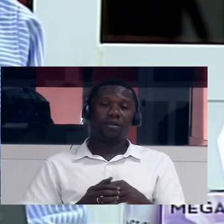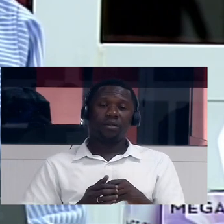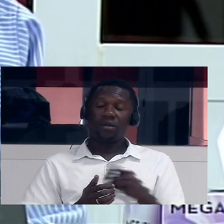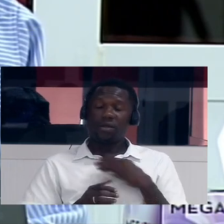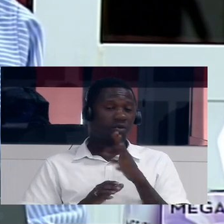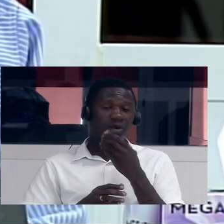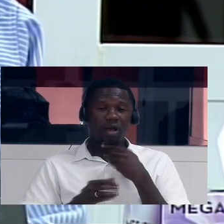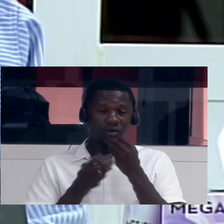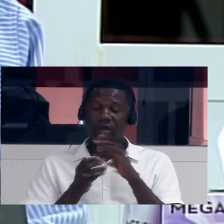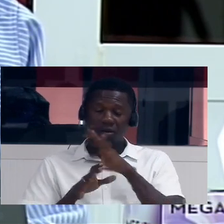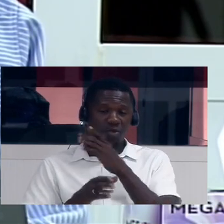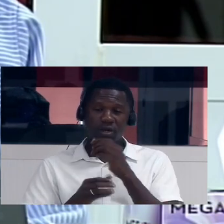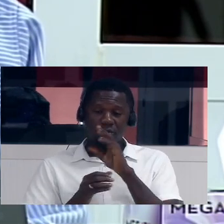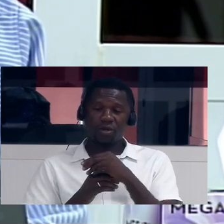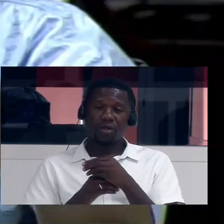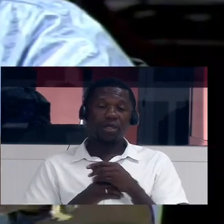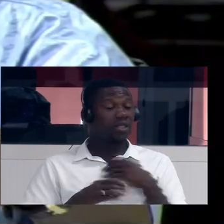anybody that. It's standard.